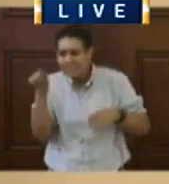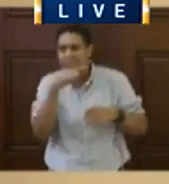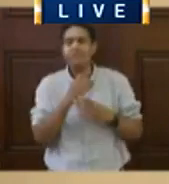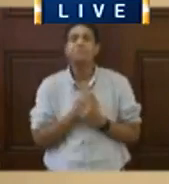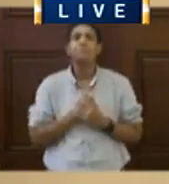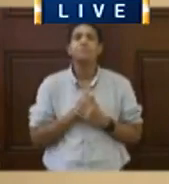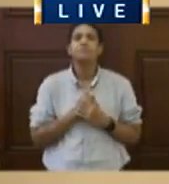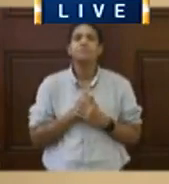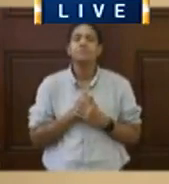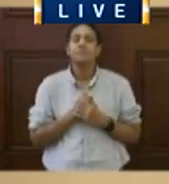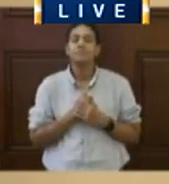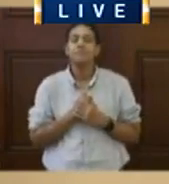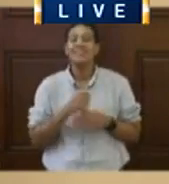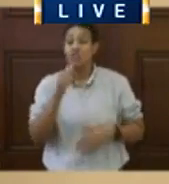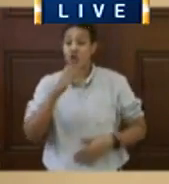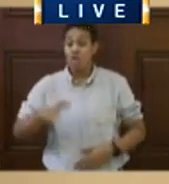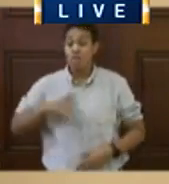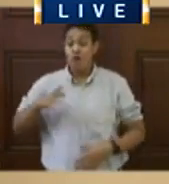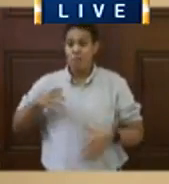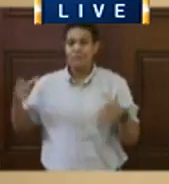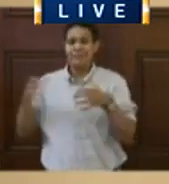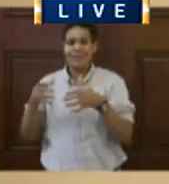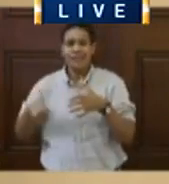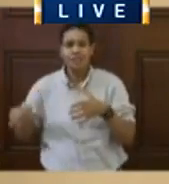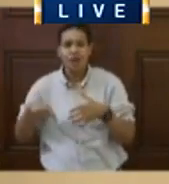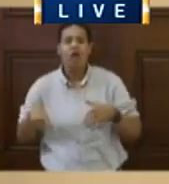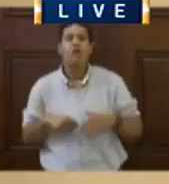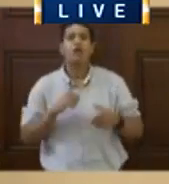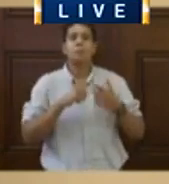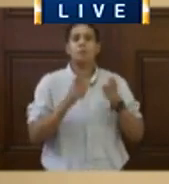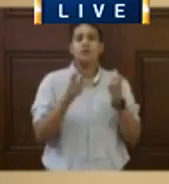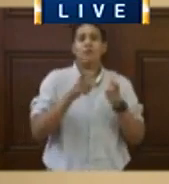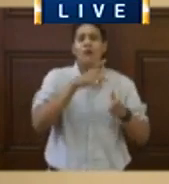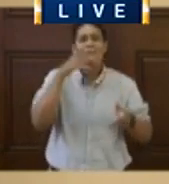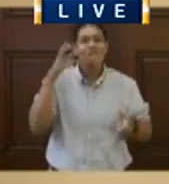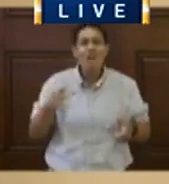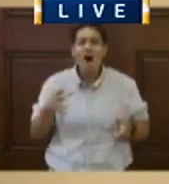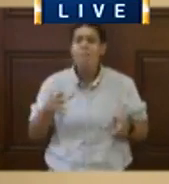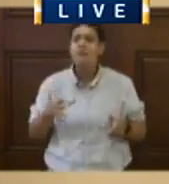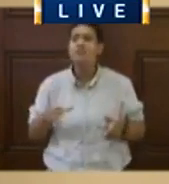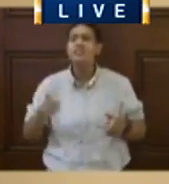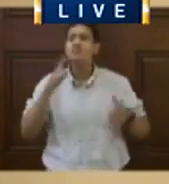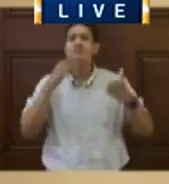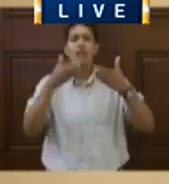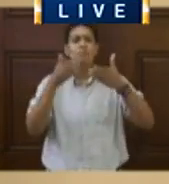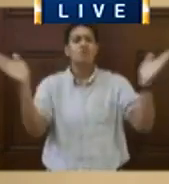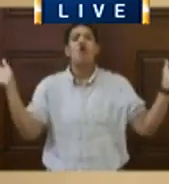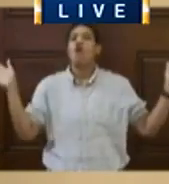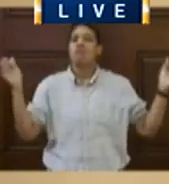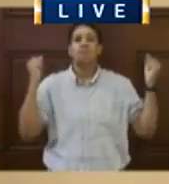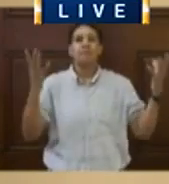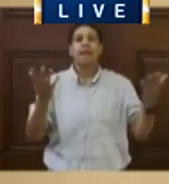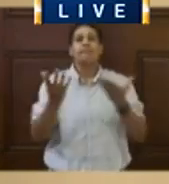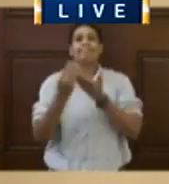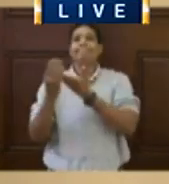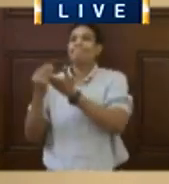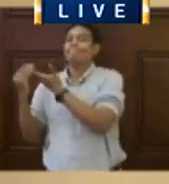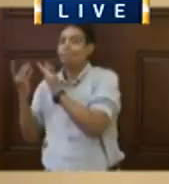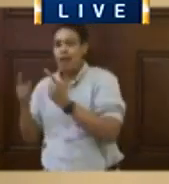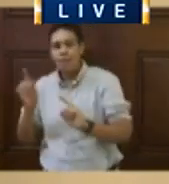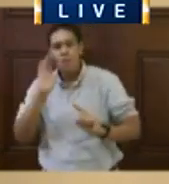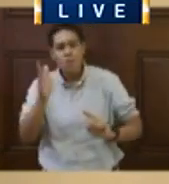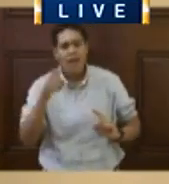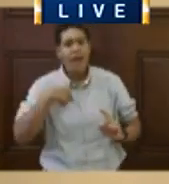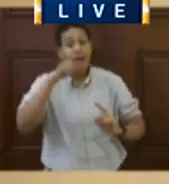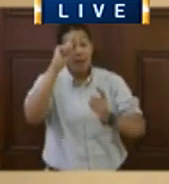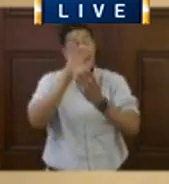the informal sector, and small farmers, and so it's broad. I believe that we're going to have